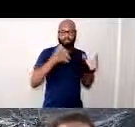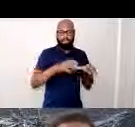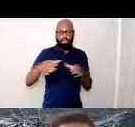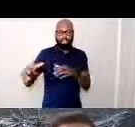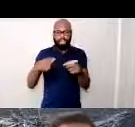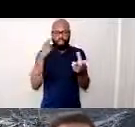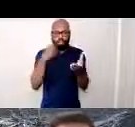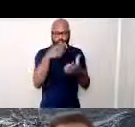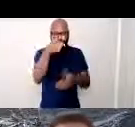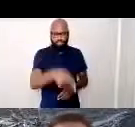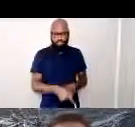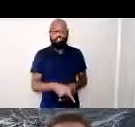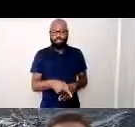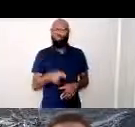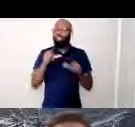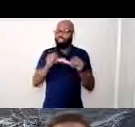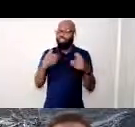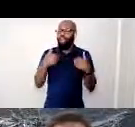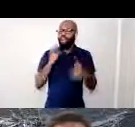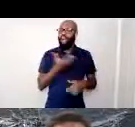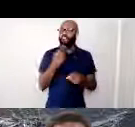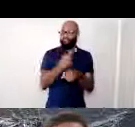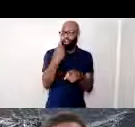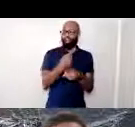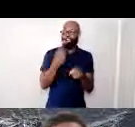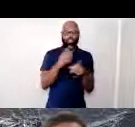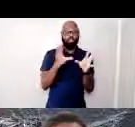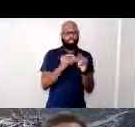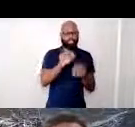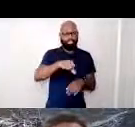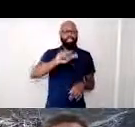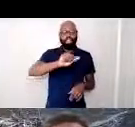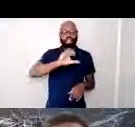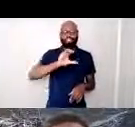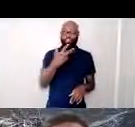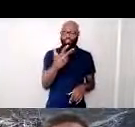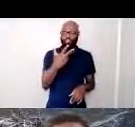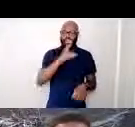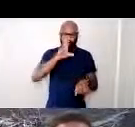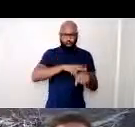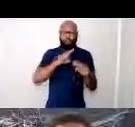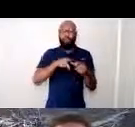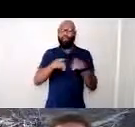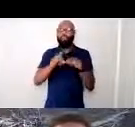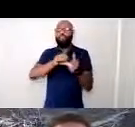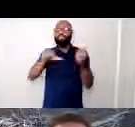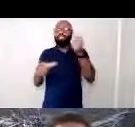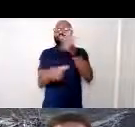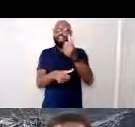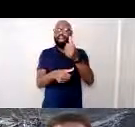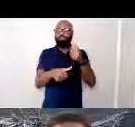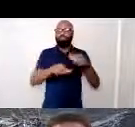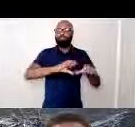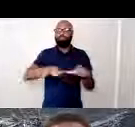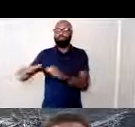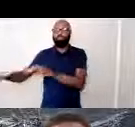would continue to have regular meetings of the AC3, and then we would have subcommittee meetings as well. And Annette or others can